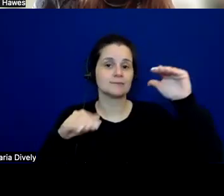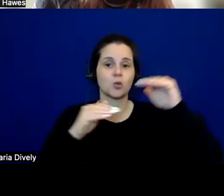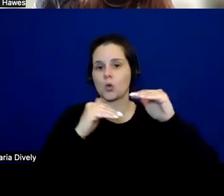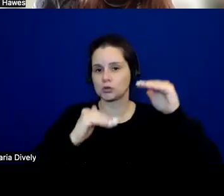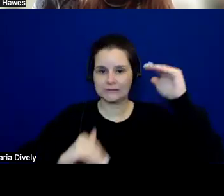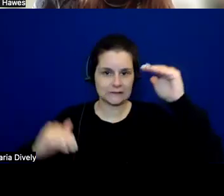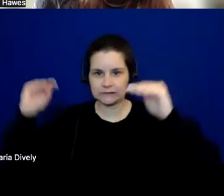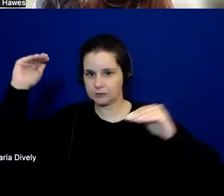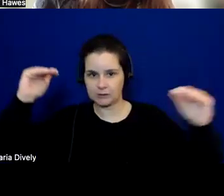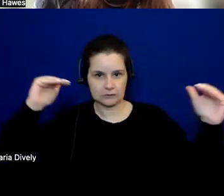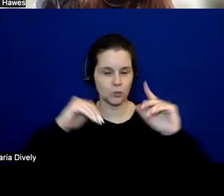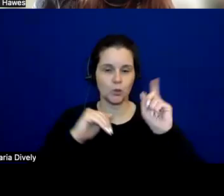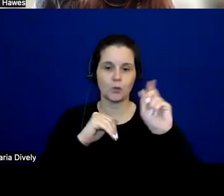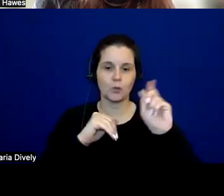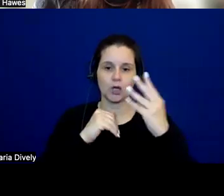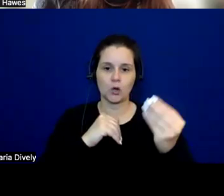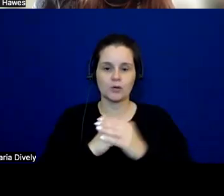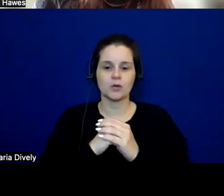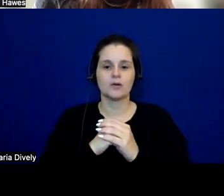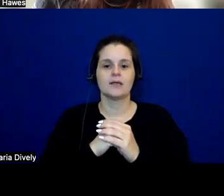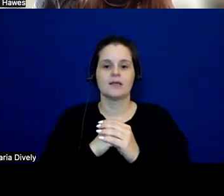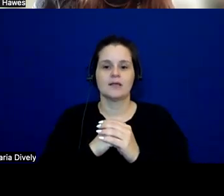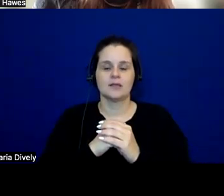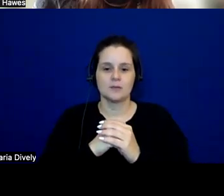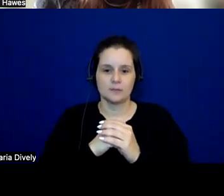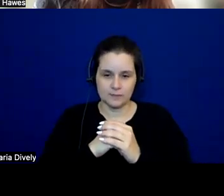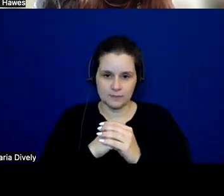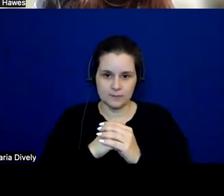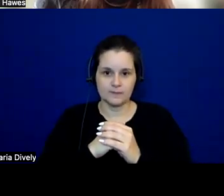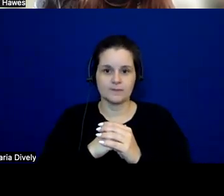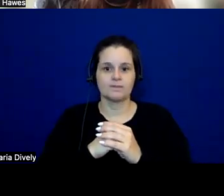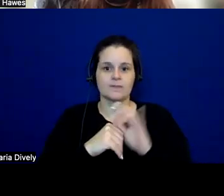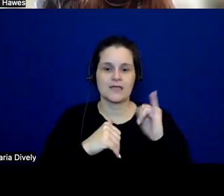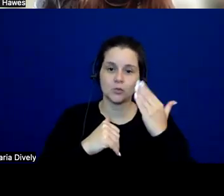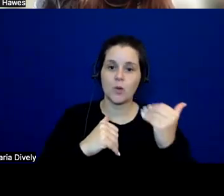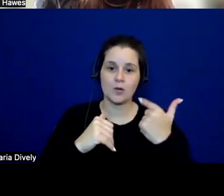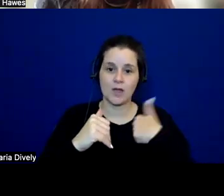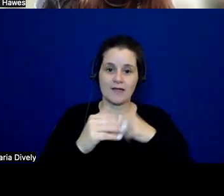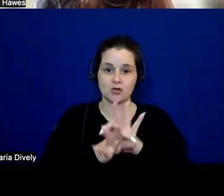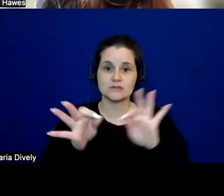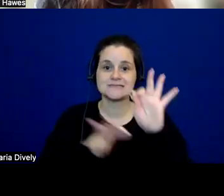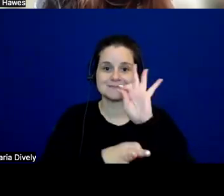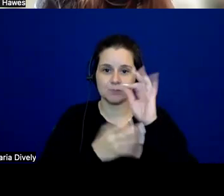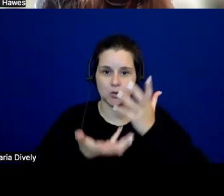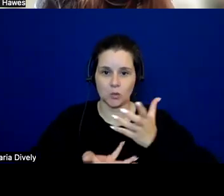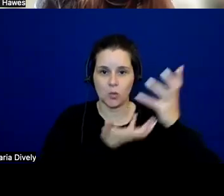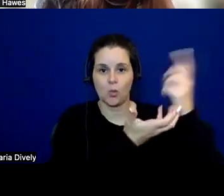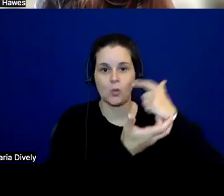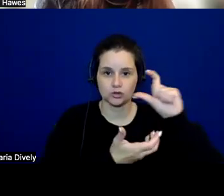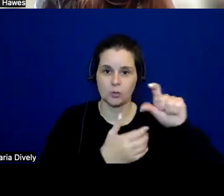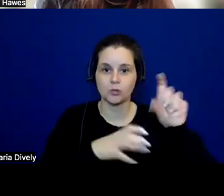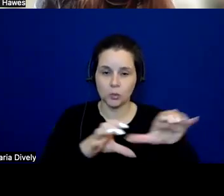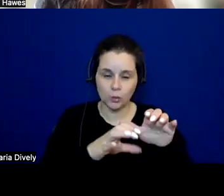place. And that's why our ceremonies come in to have our spirit go to where it's supposed to go